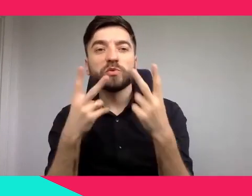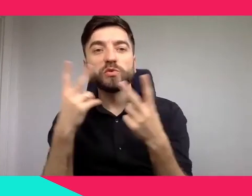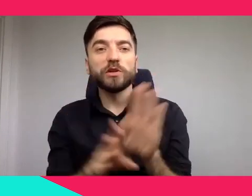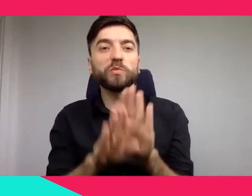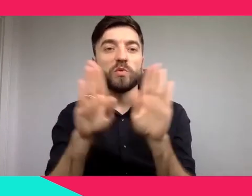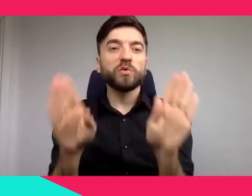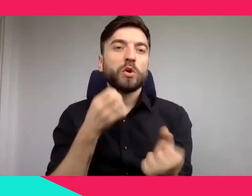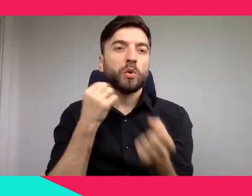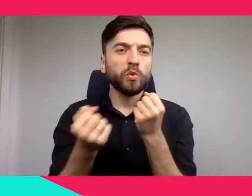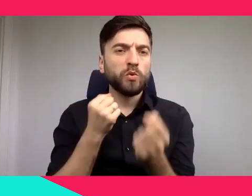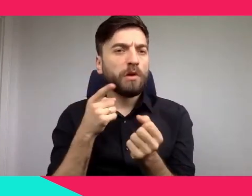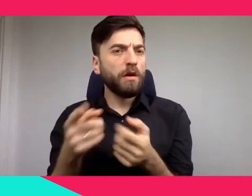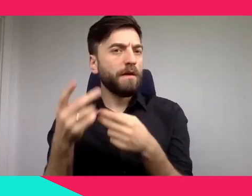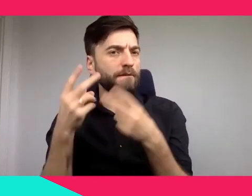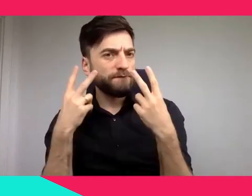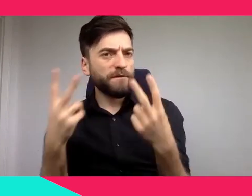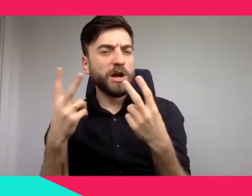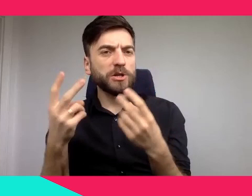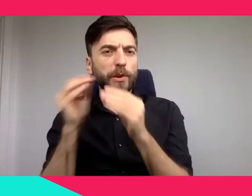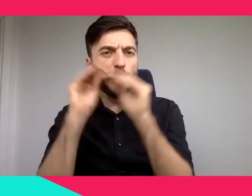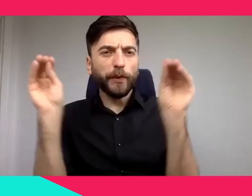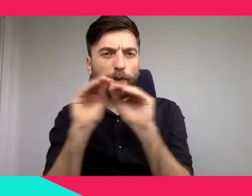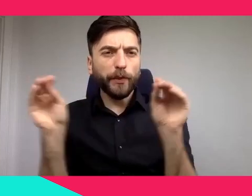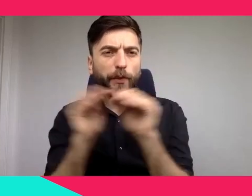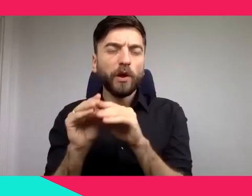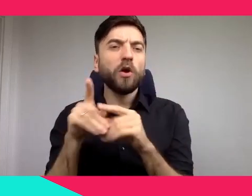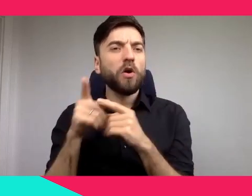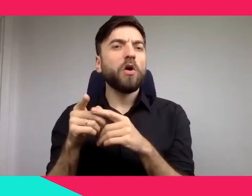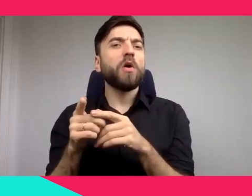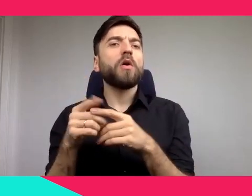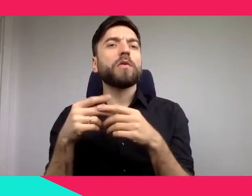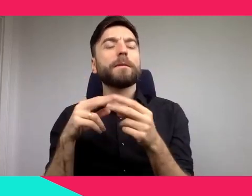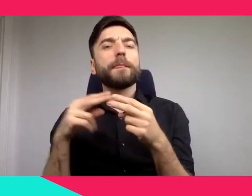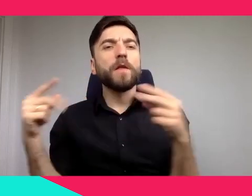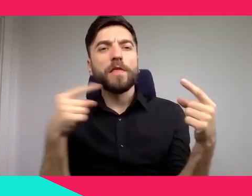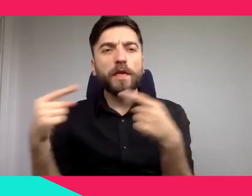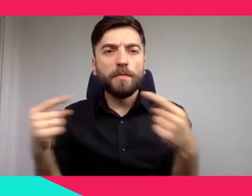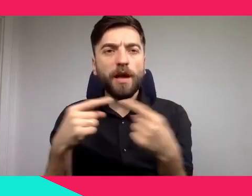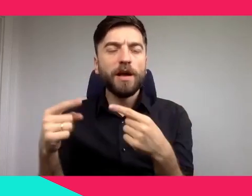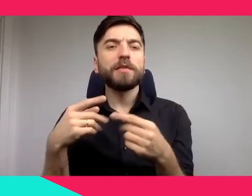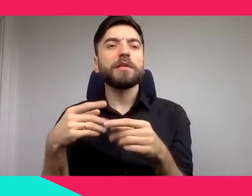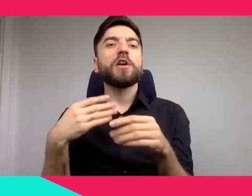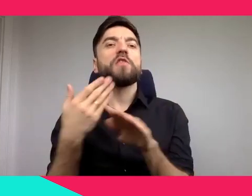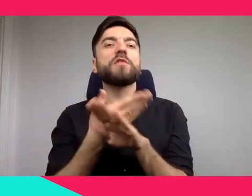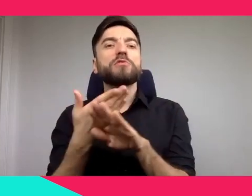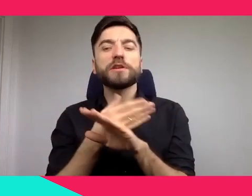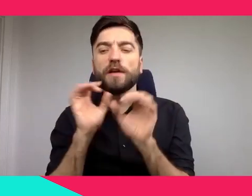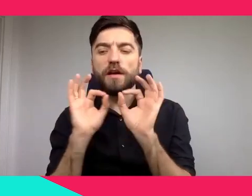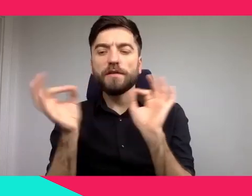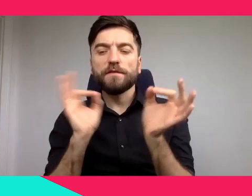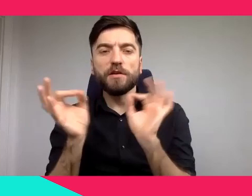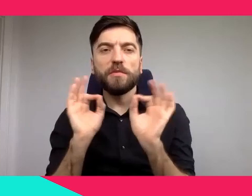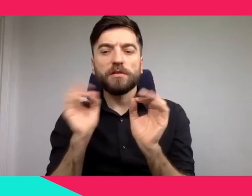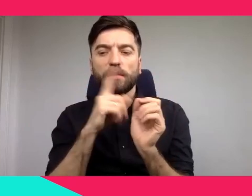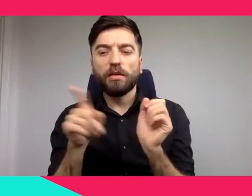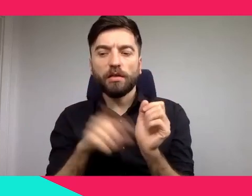know, science versus fake news, etc., his image is actually more used,